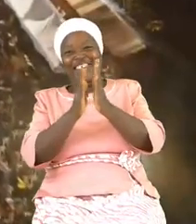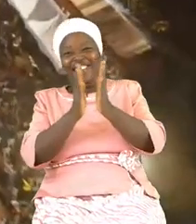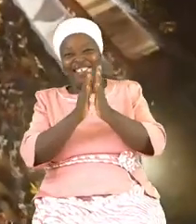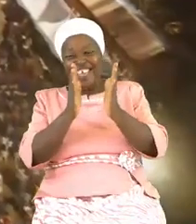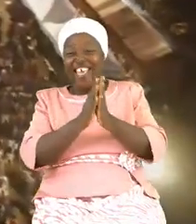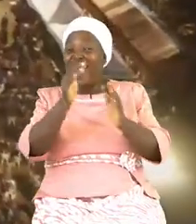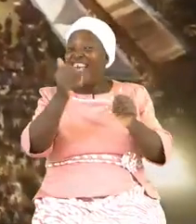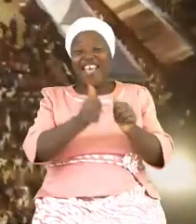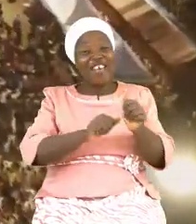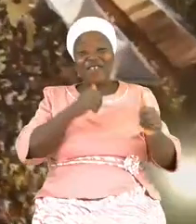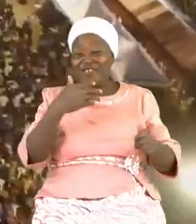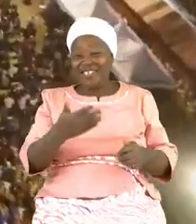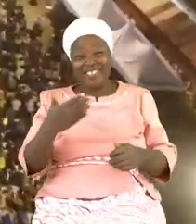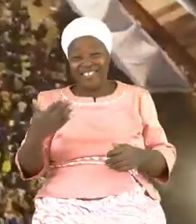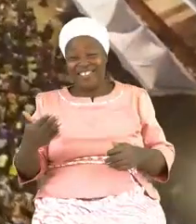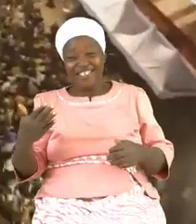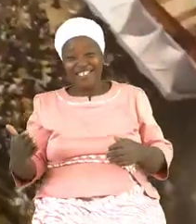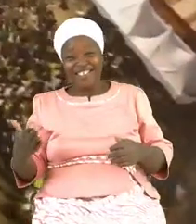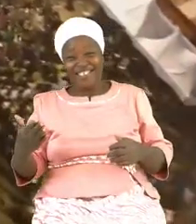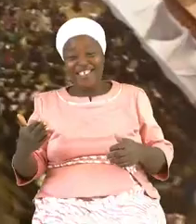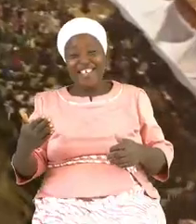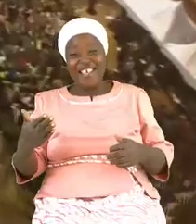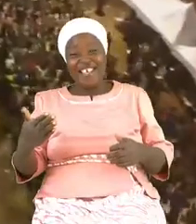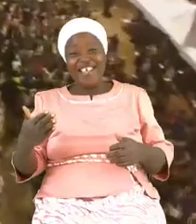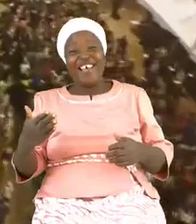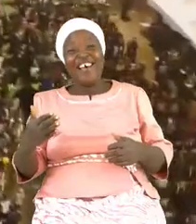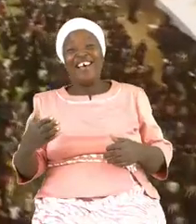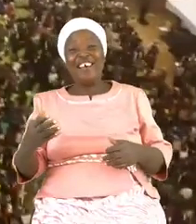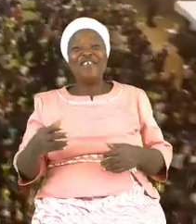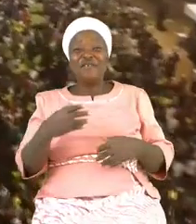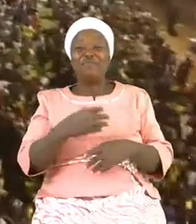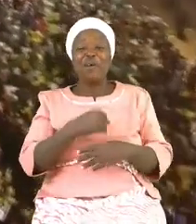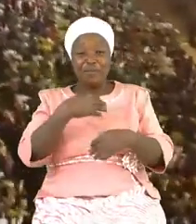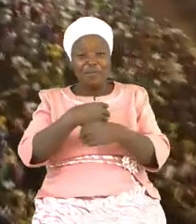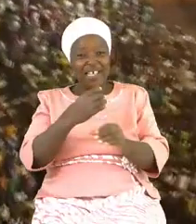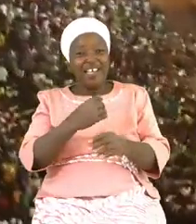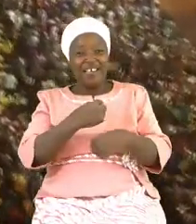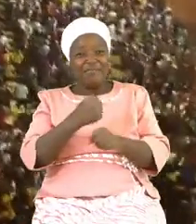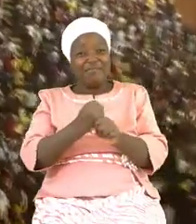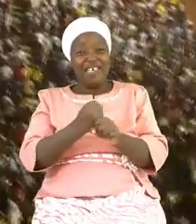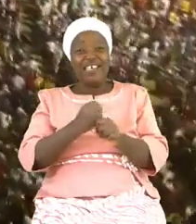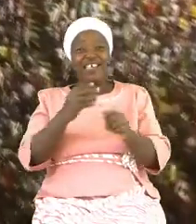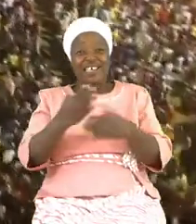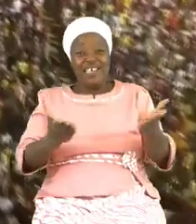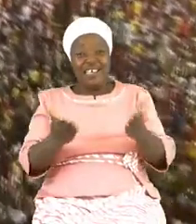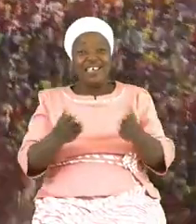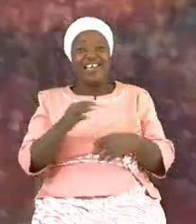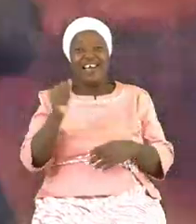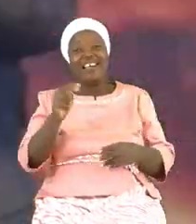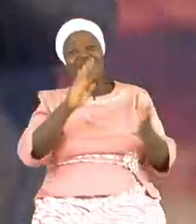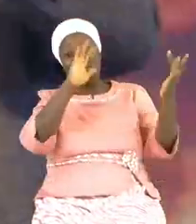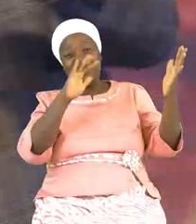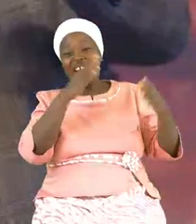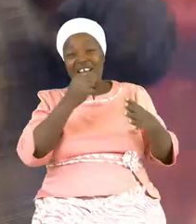everything creates an atmosphere of expectation and joy,